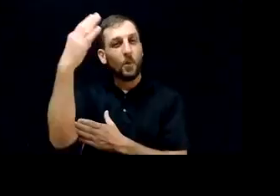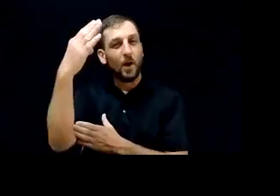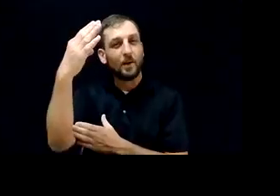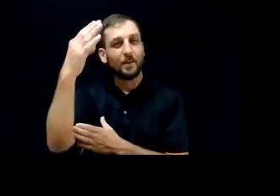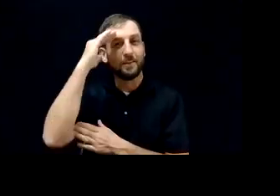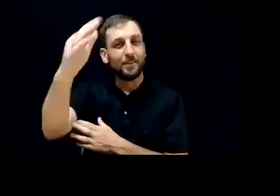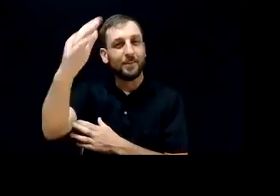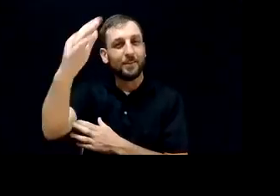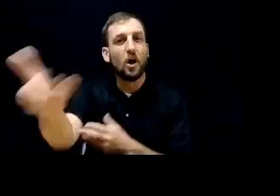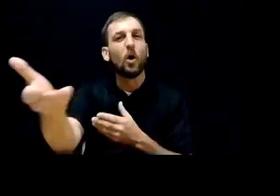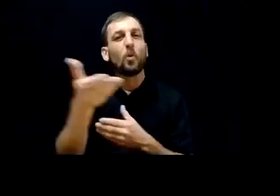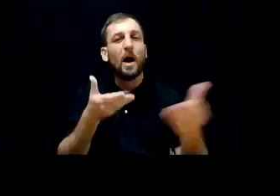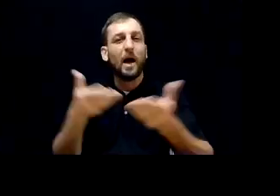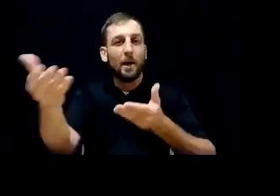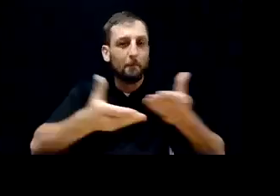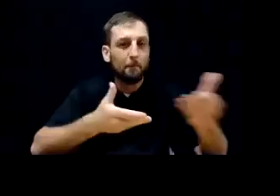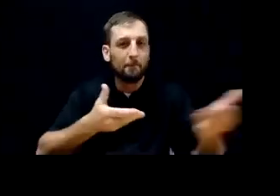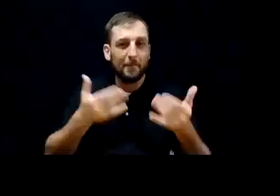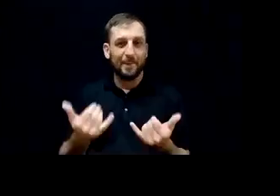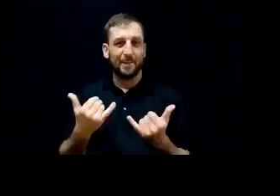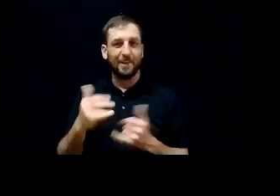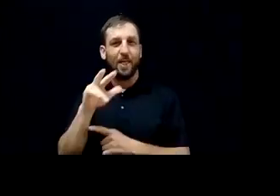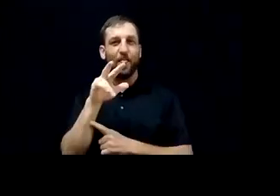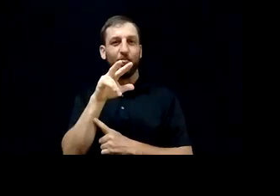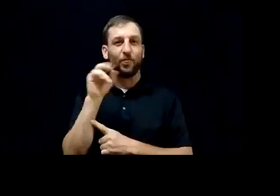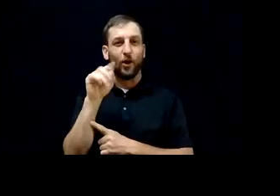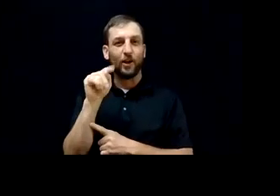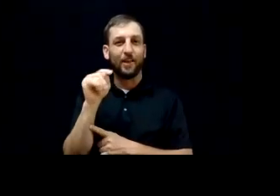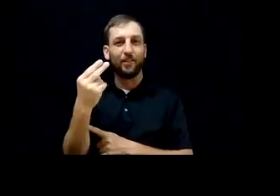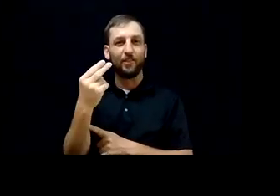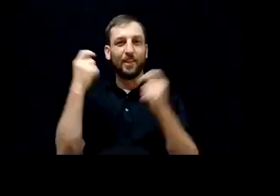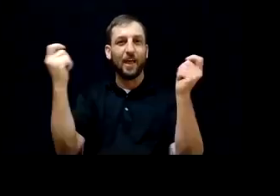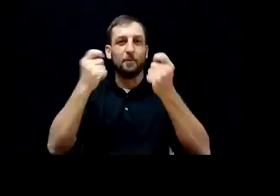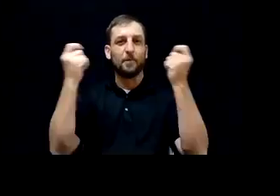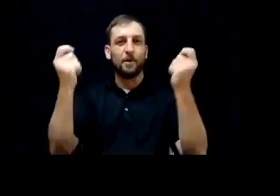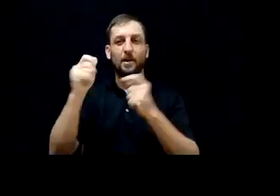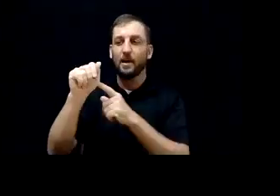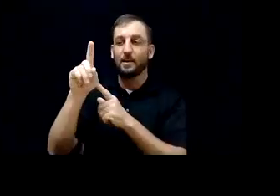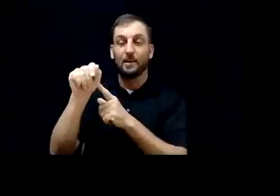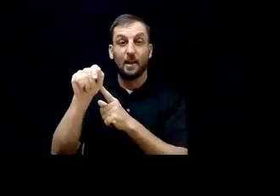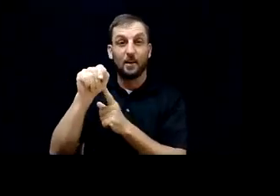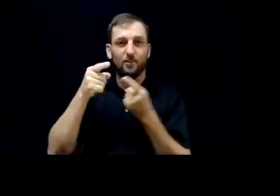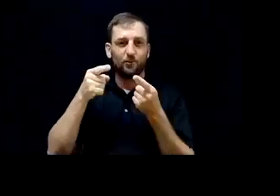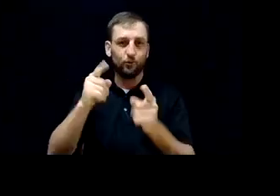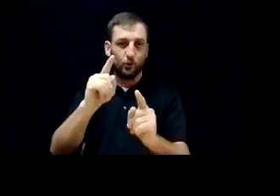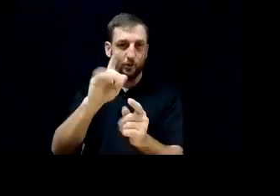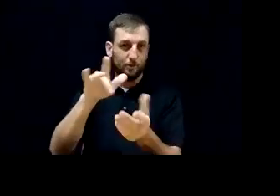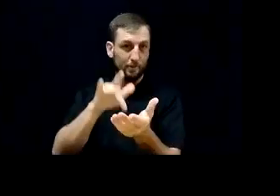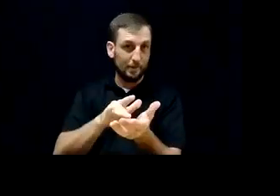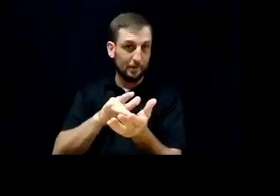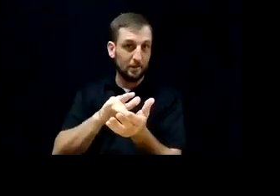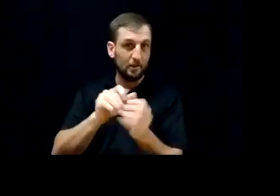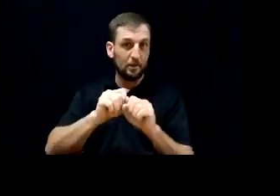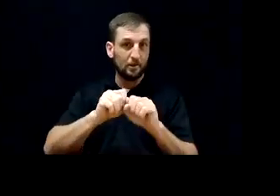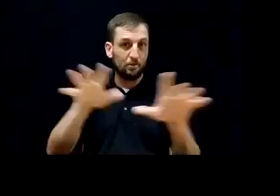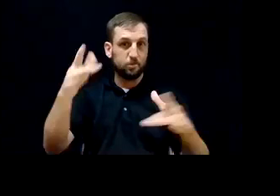Welcome back to the 30th anniversary of the ADA in the midst of the pandemic. I want to welcome you to the options